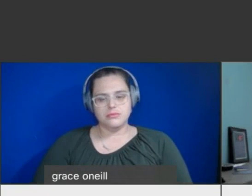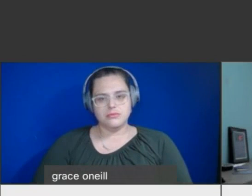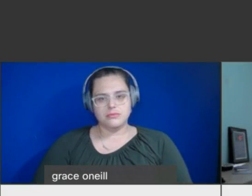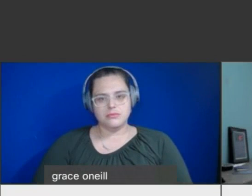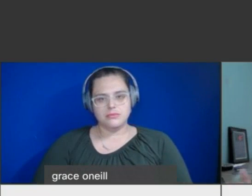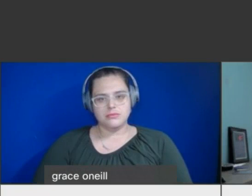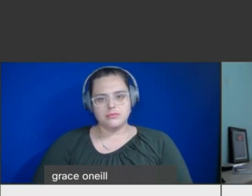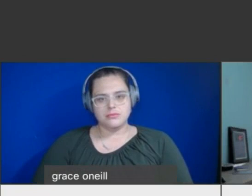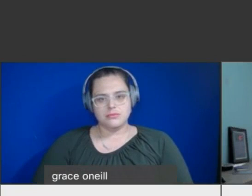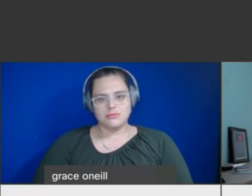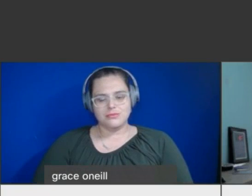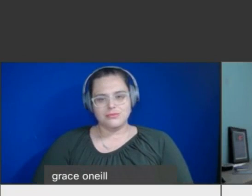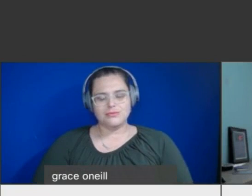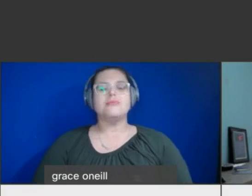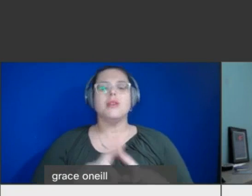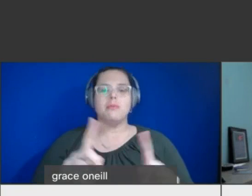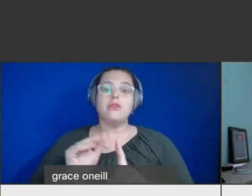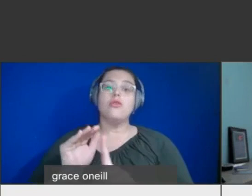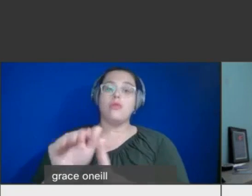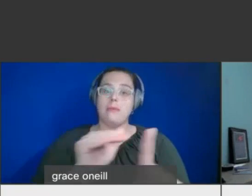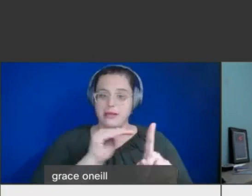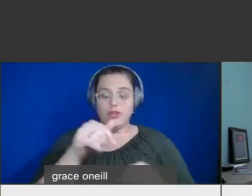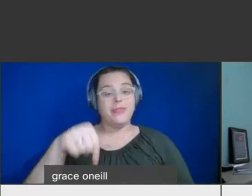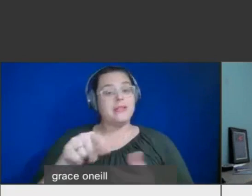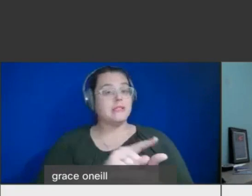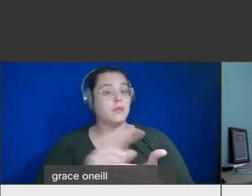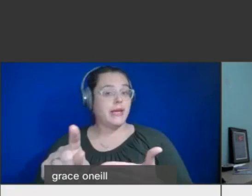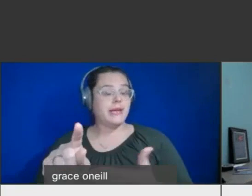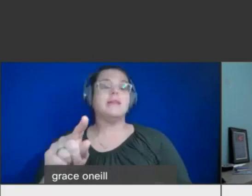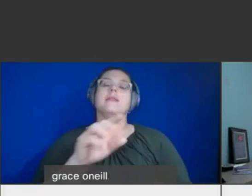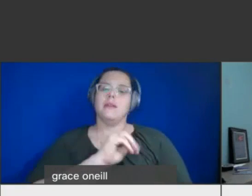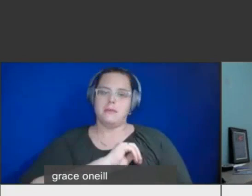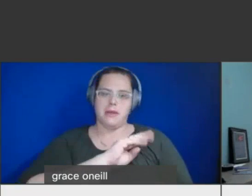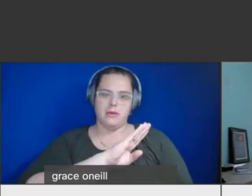But as a reminder, the mayor did announce this week that